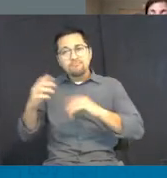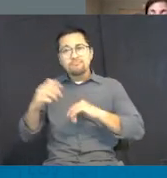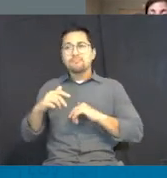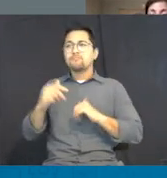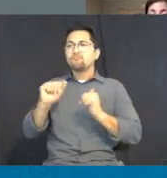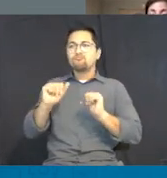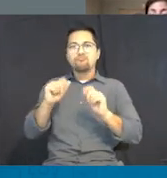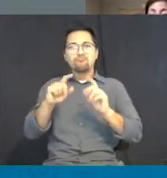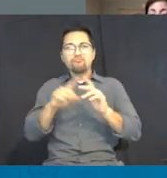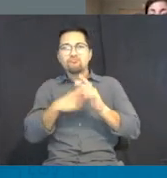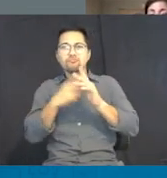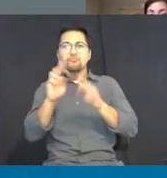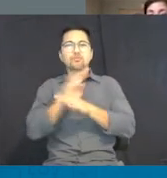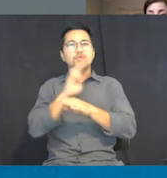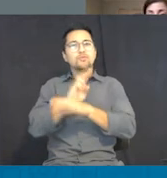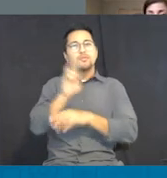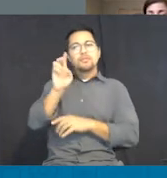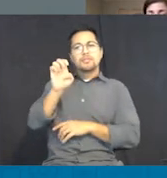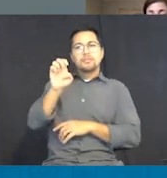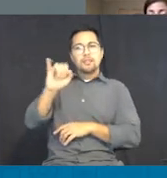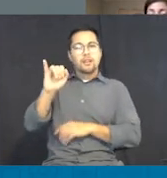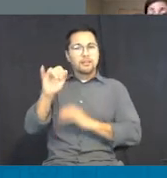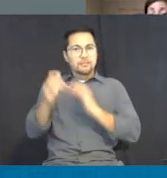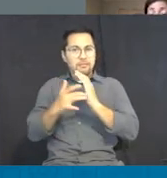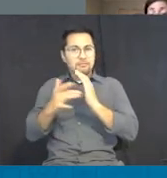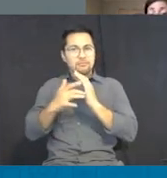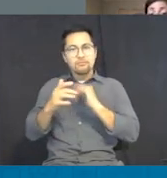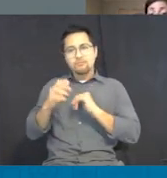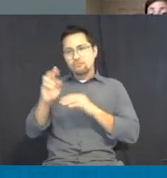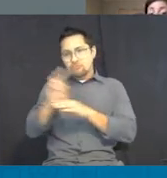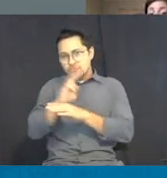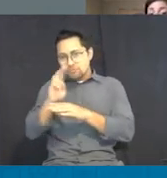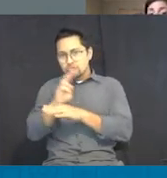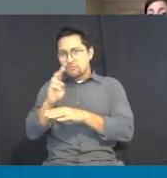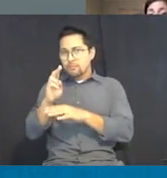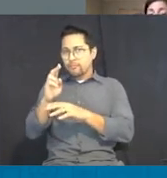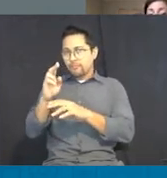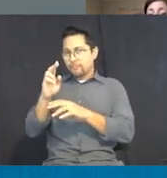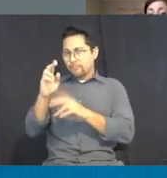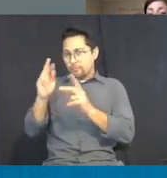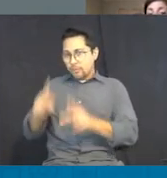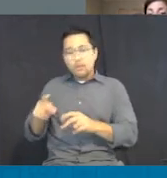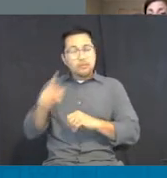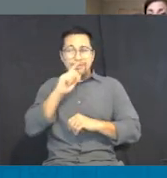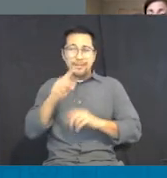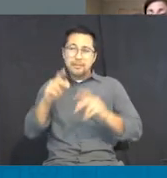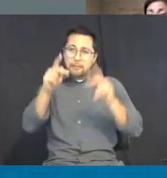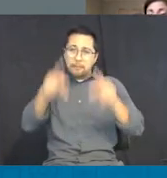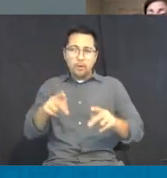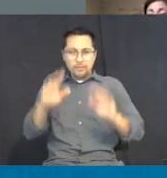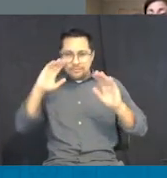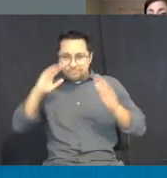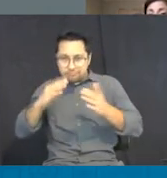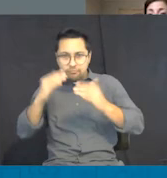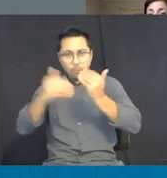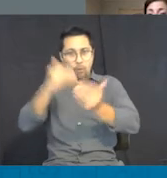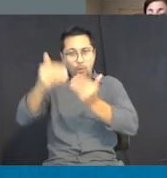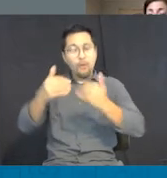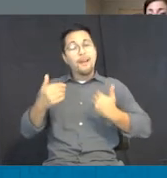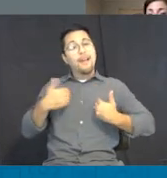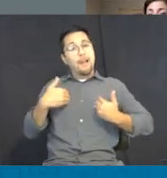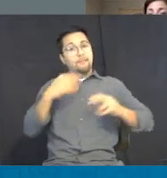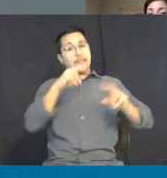which system will best support an individual's needs. The Firefly is definitely our latest version. You can tell even